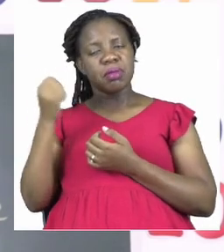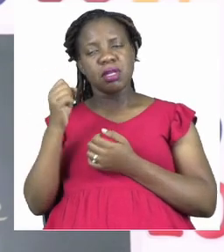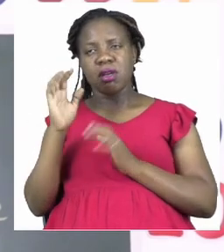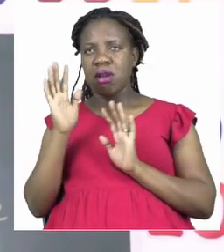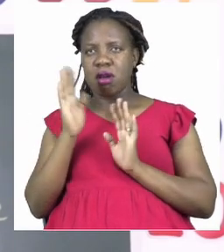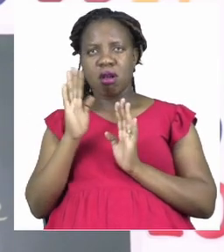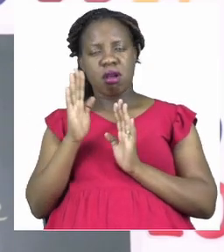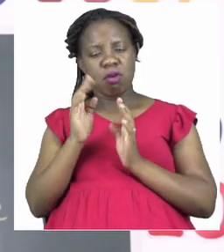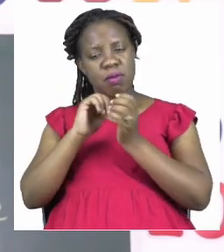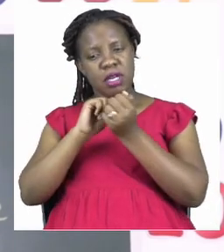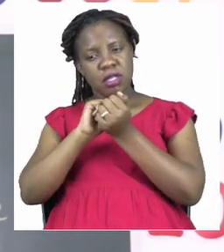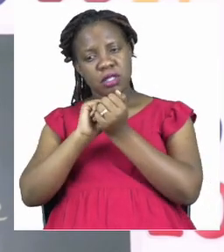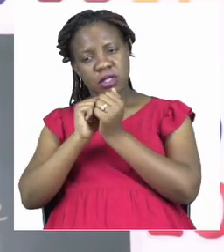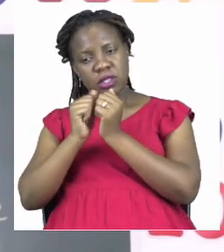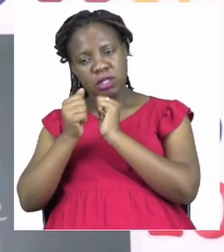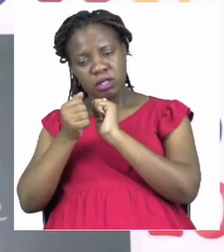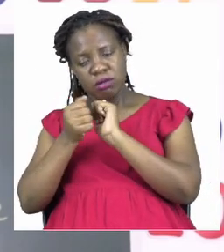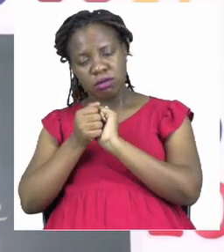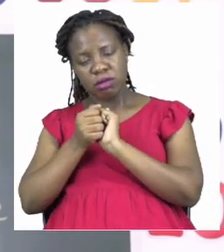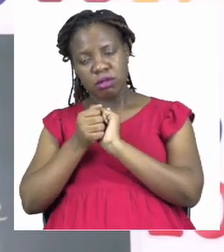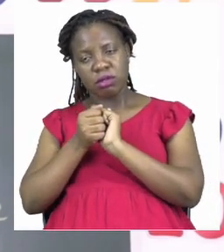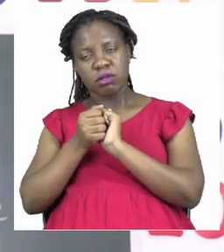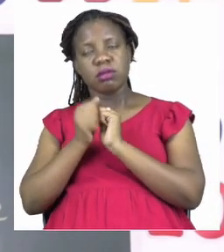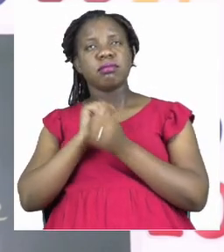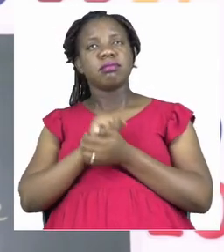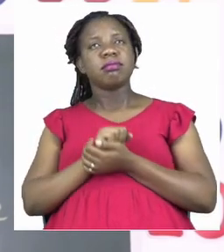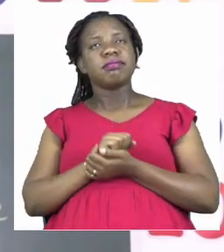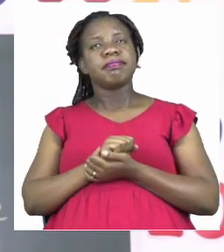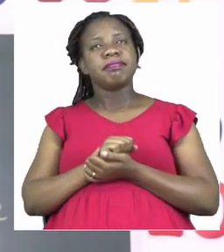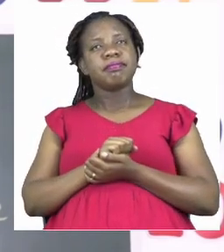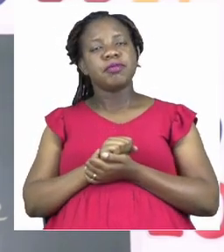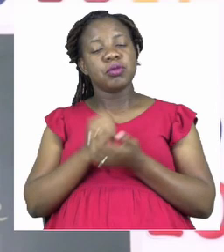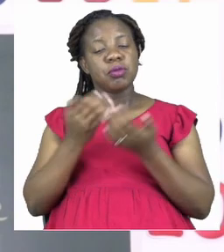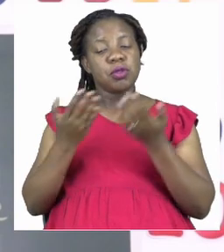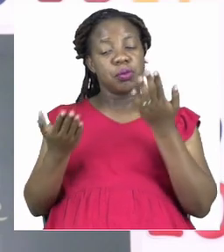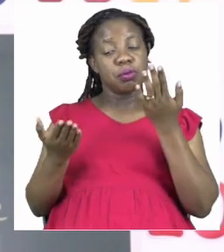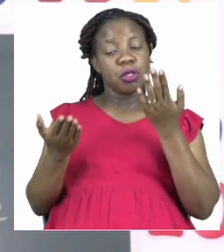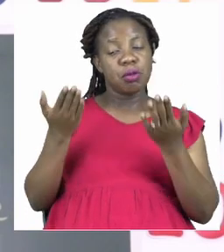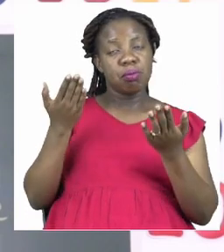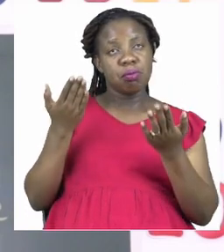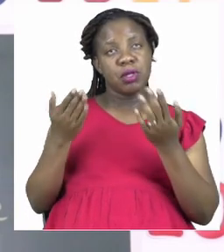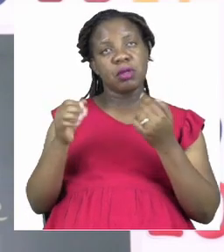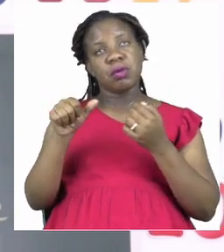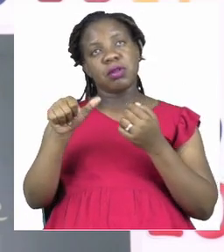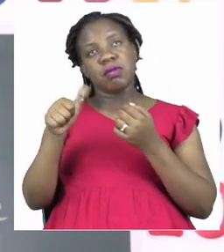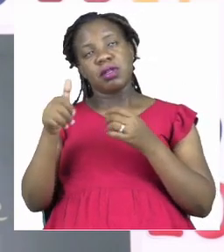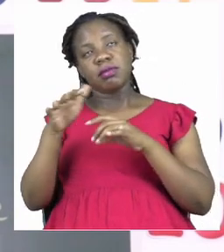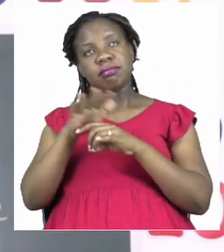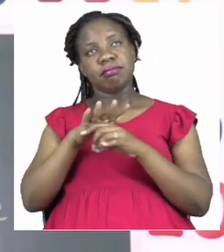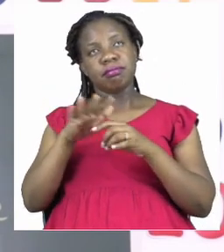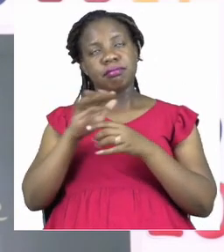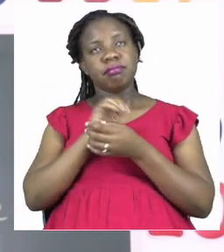word big, we need to write the comparison. In this case, we can say